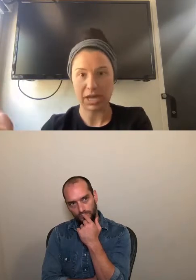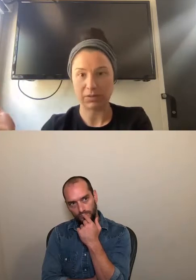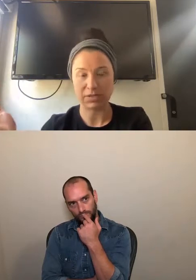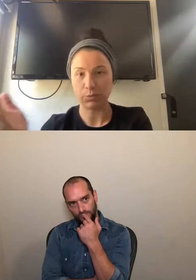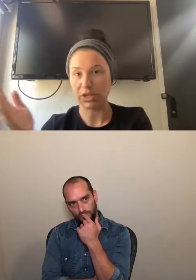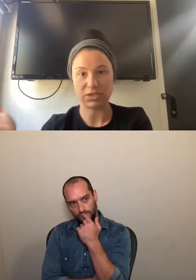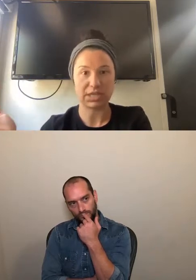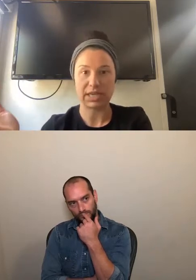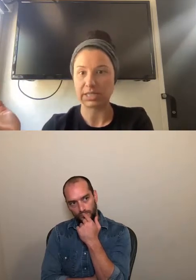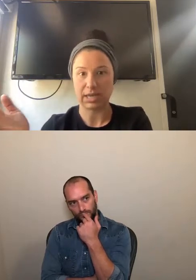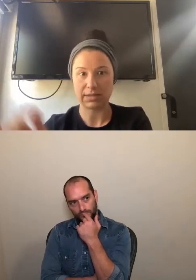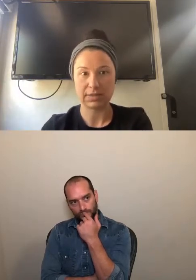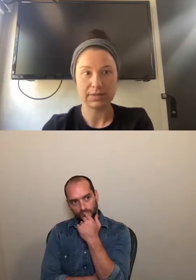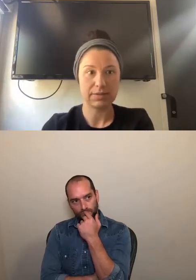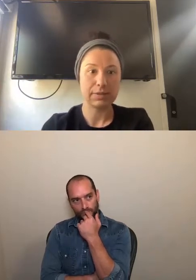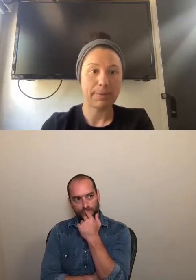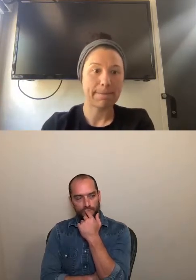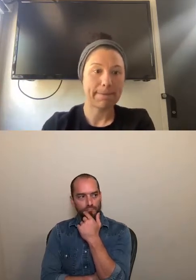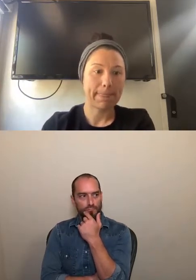spore counts than what you're seeing inside?